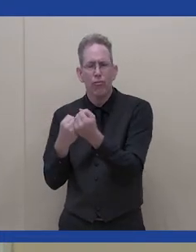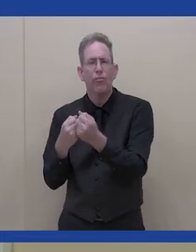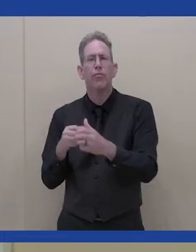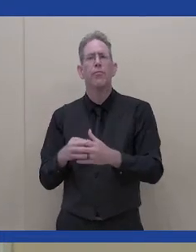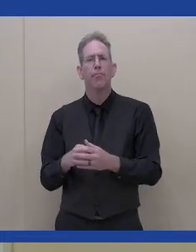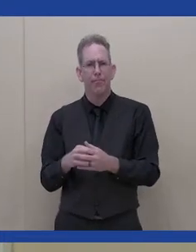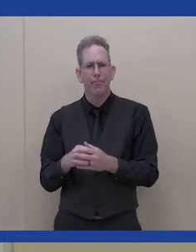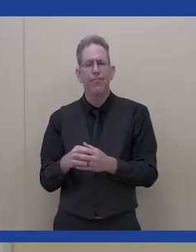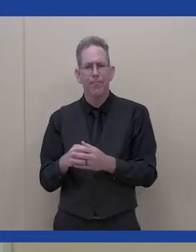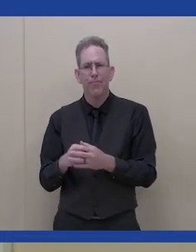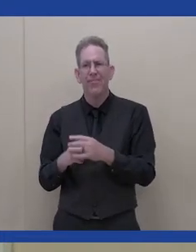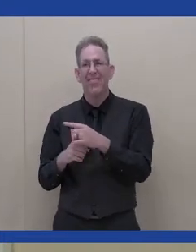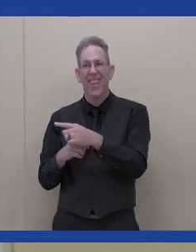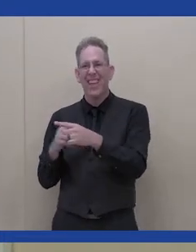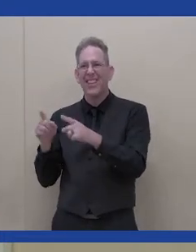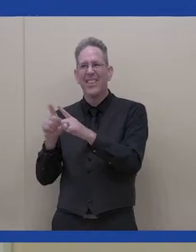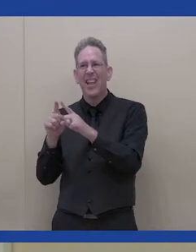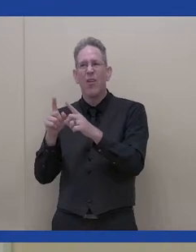around us tonight.